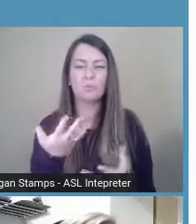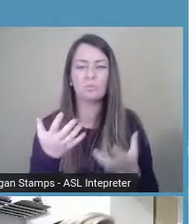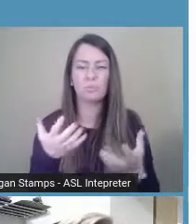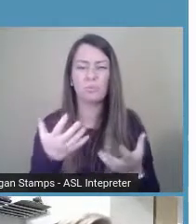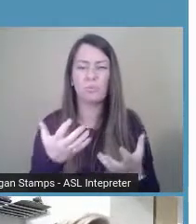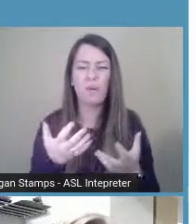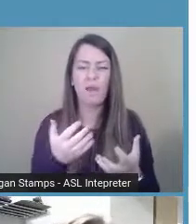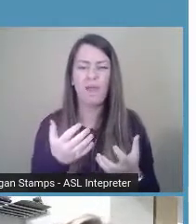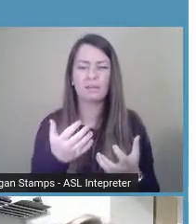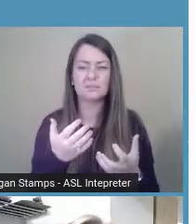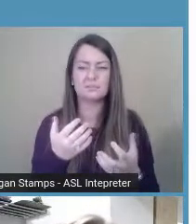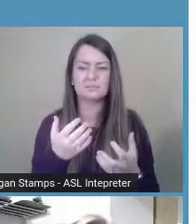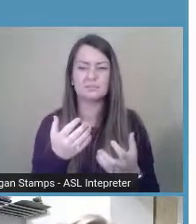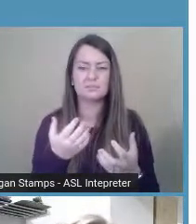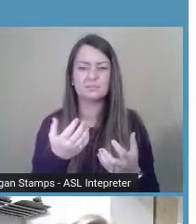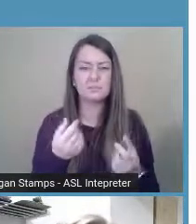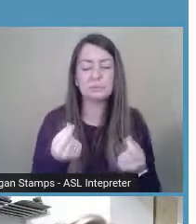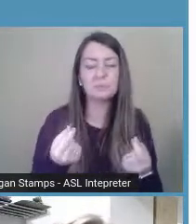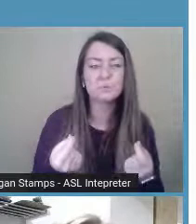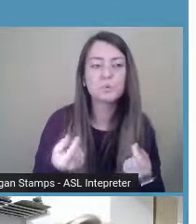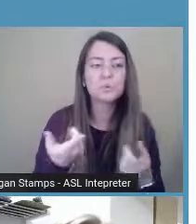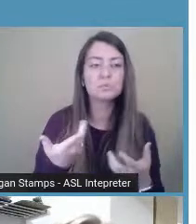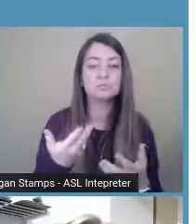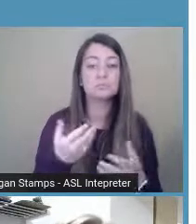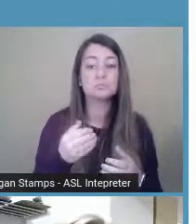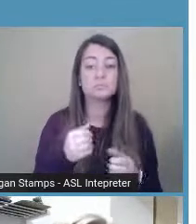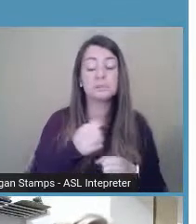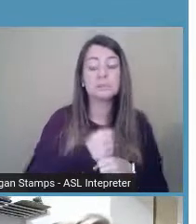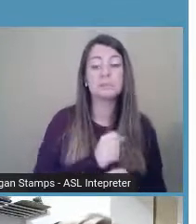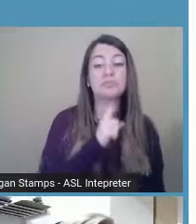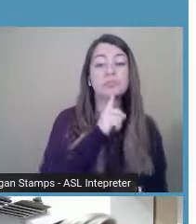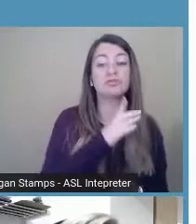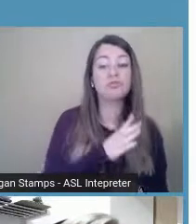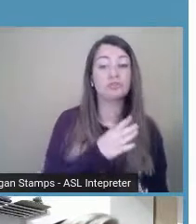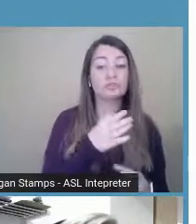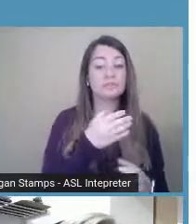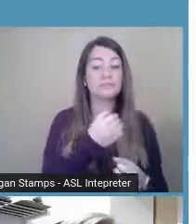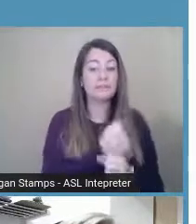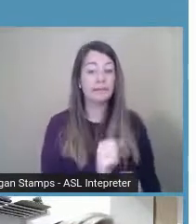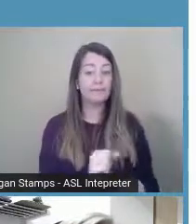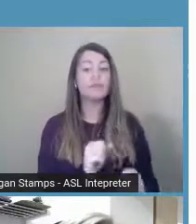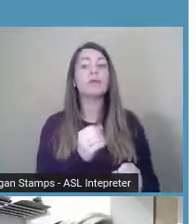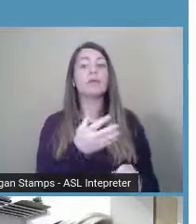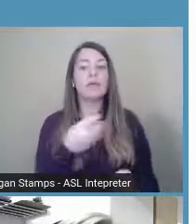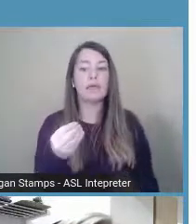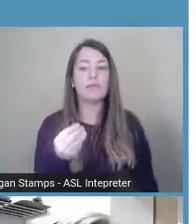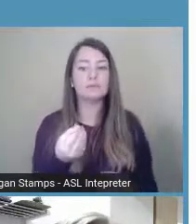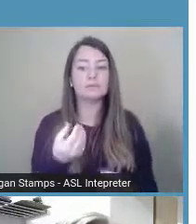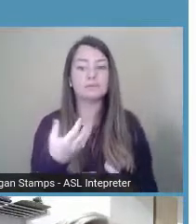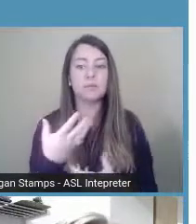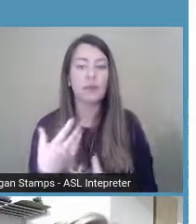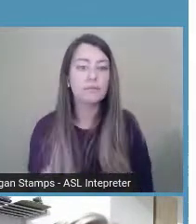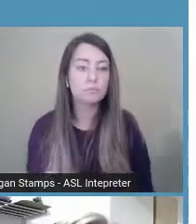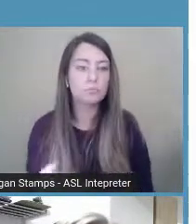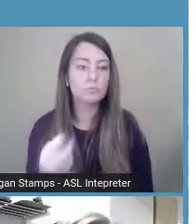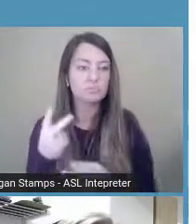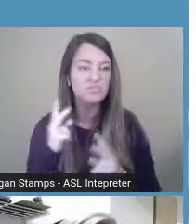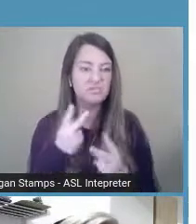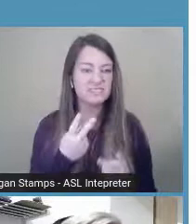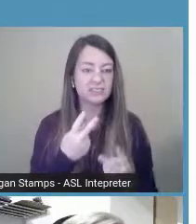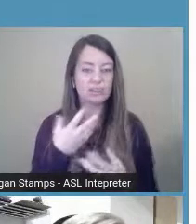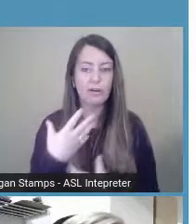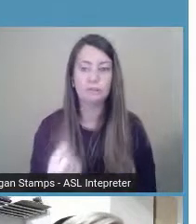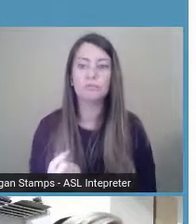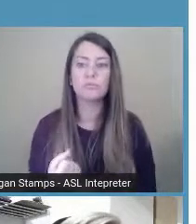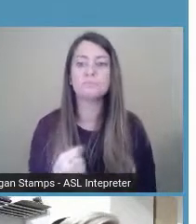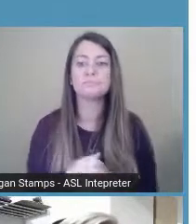For example, for our second Artful Trivia night, while virtual participants watched and participated at home as before through Zoom and its